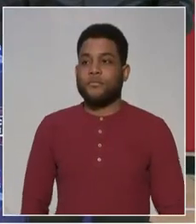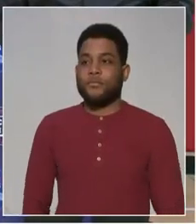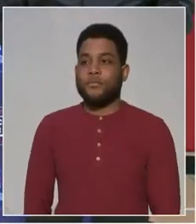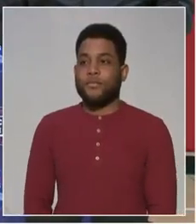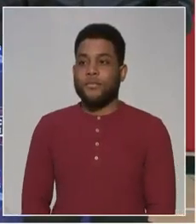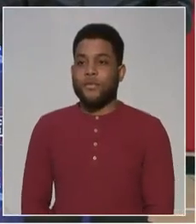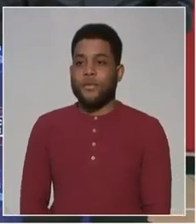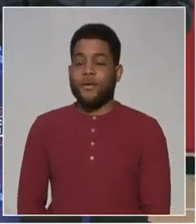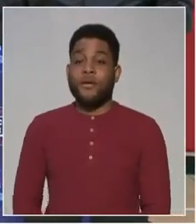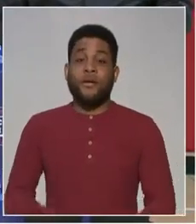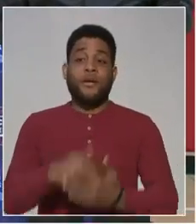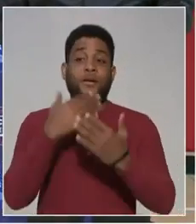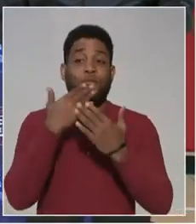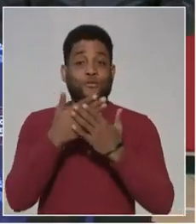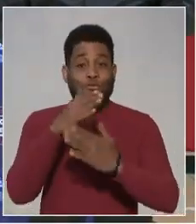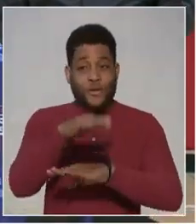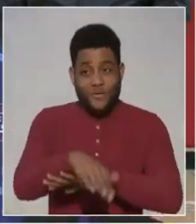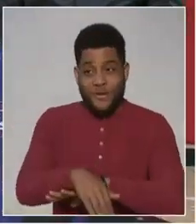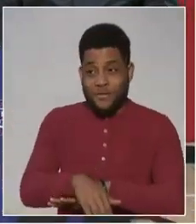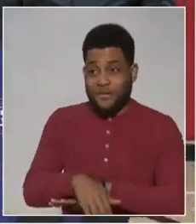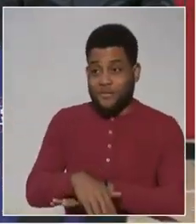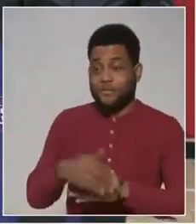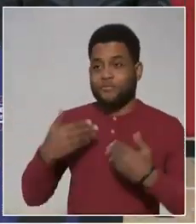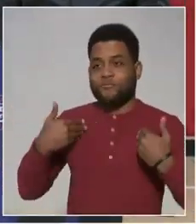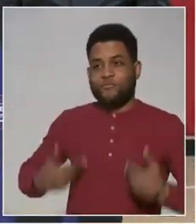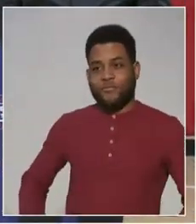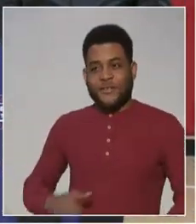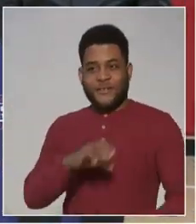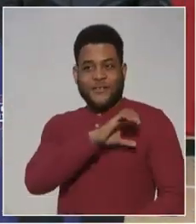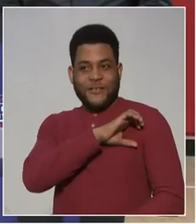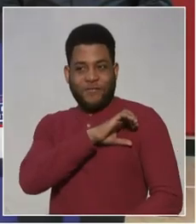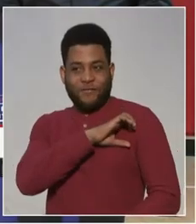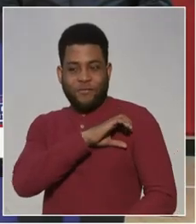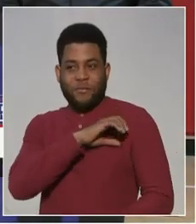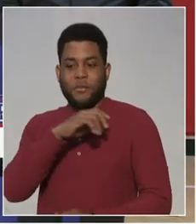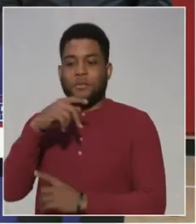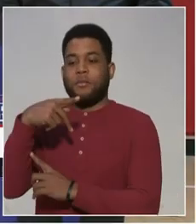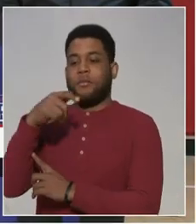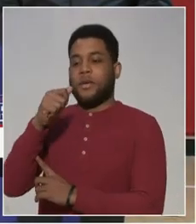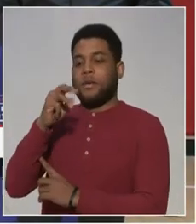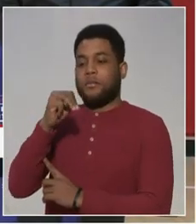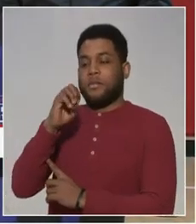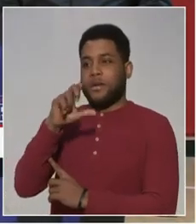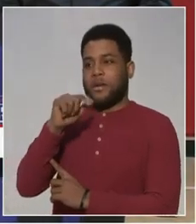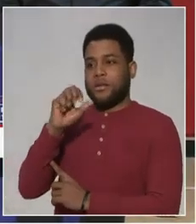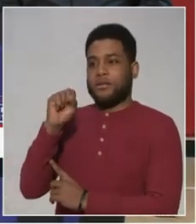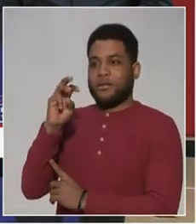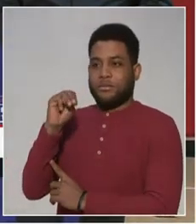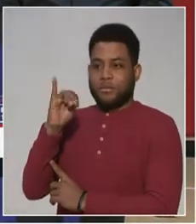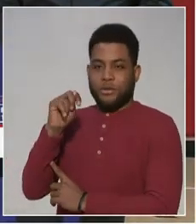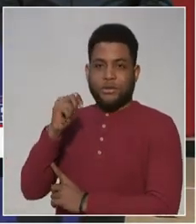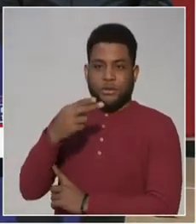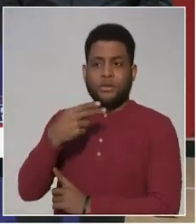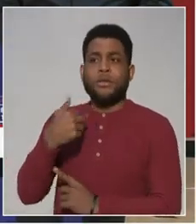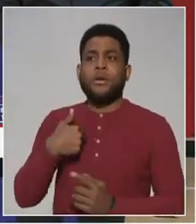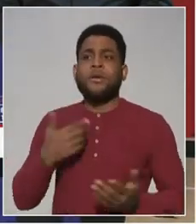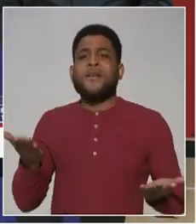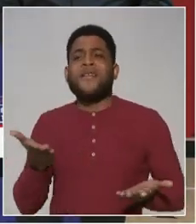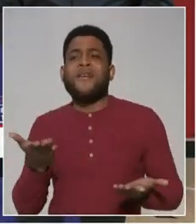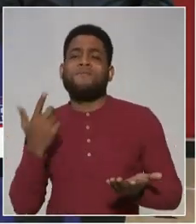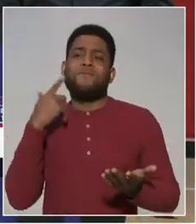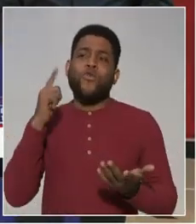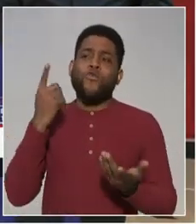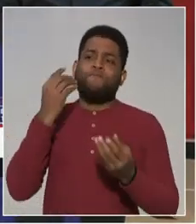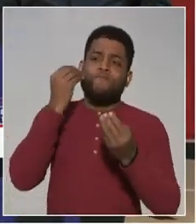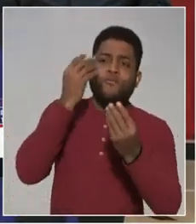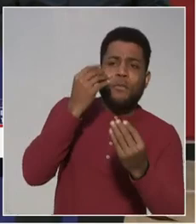Good evening. I'm Chief Pamela A. Smith of the Metropolitan Police Department, and we're here to give you the most recent update on what has occurred this afternoon,